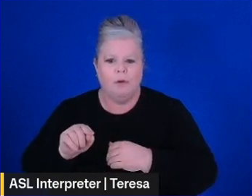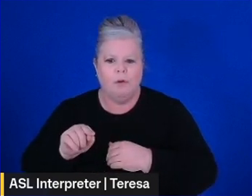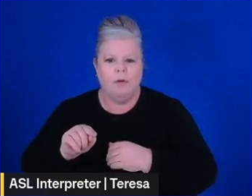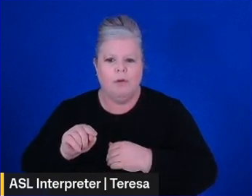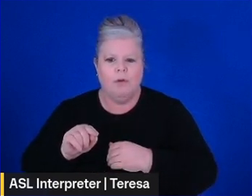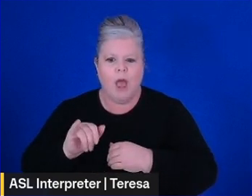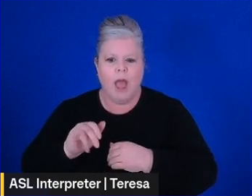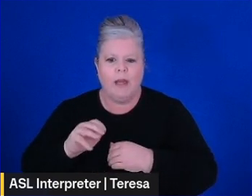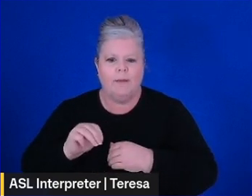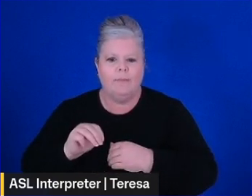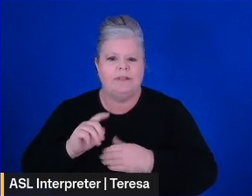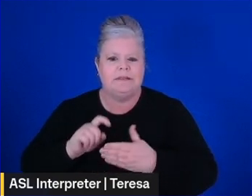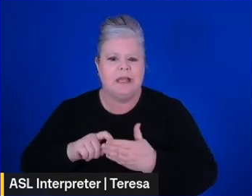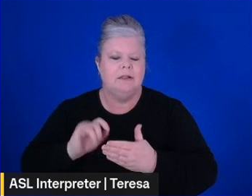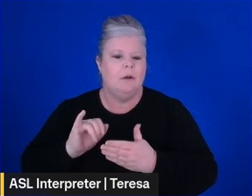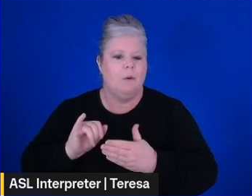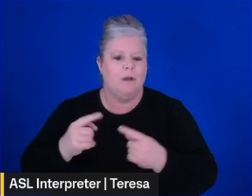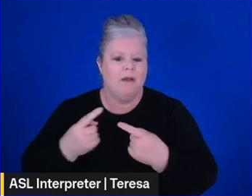already exists.